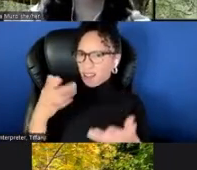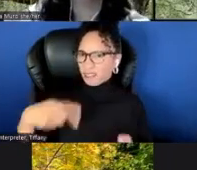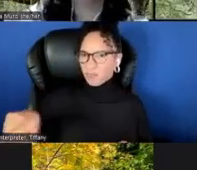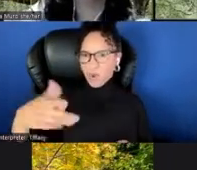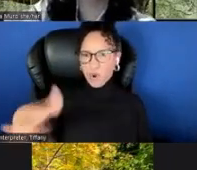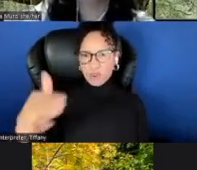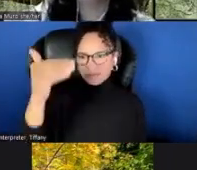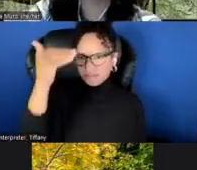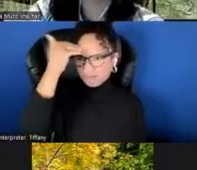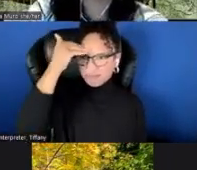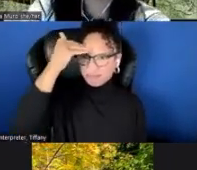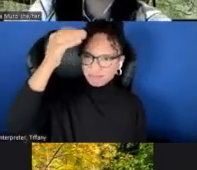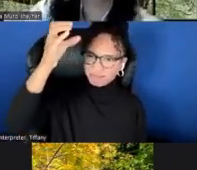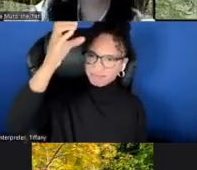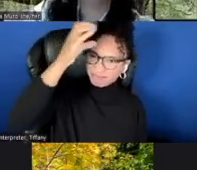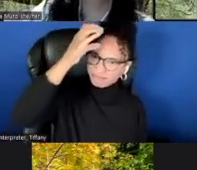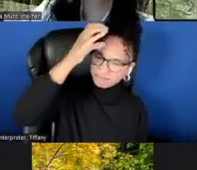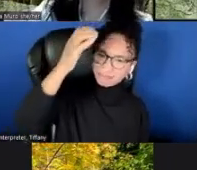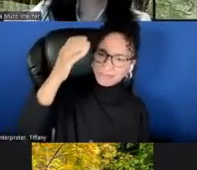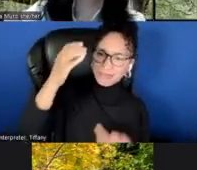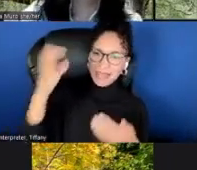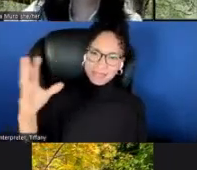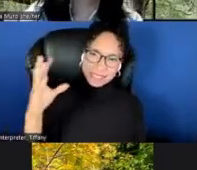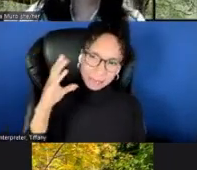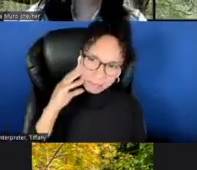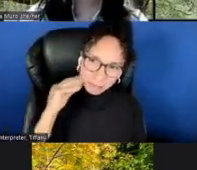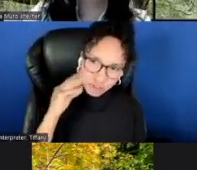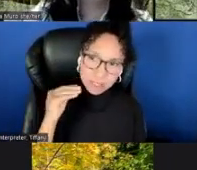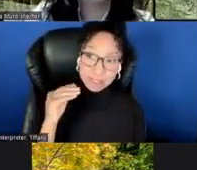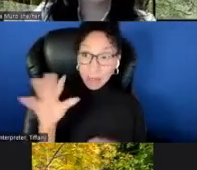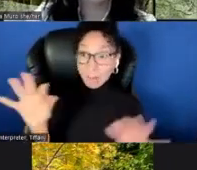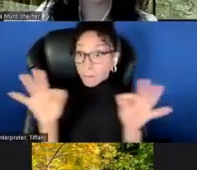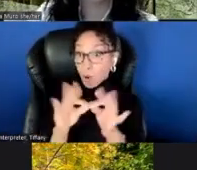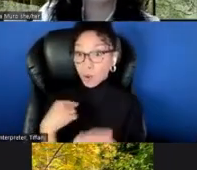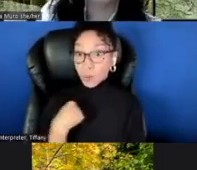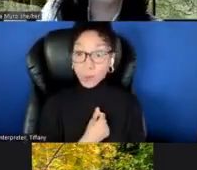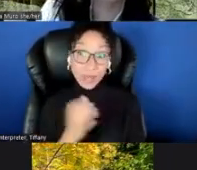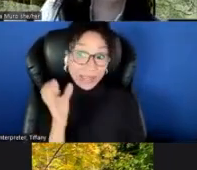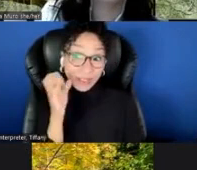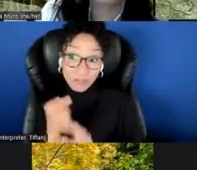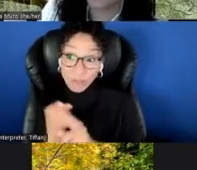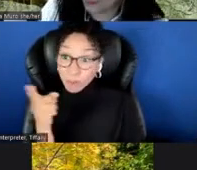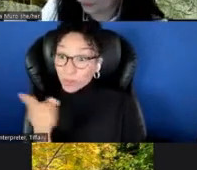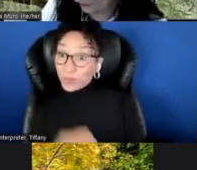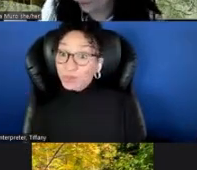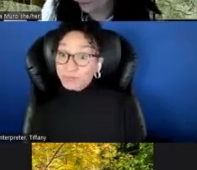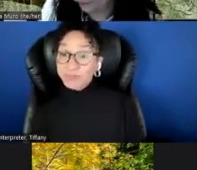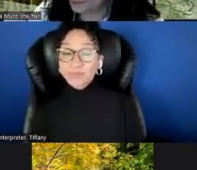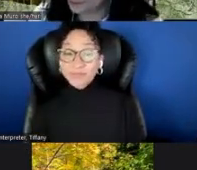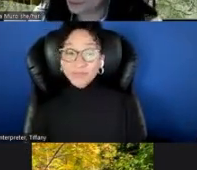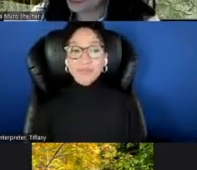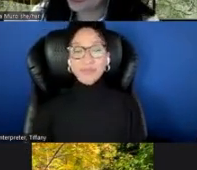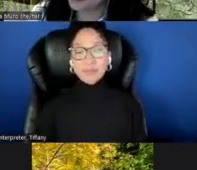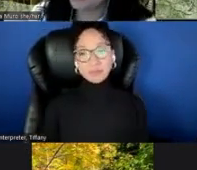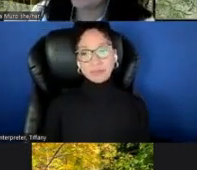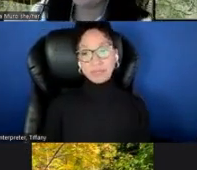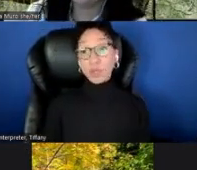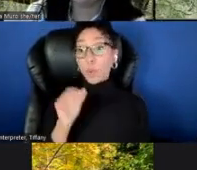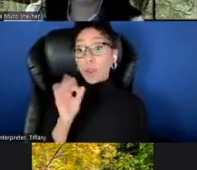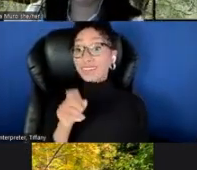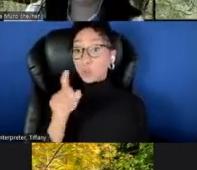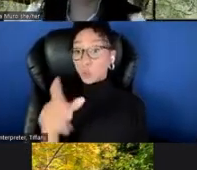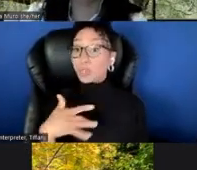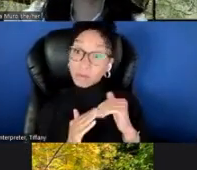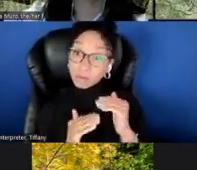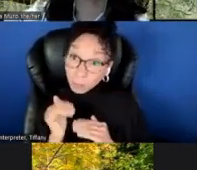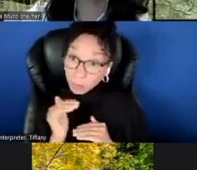really important experiences to share, and we want to hear from you. I want to encourage folks, if it is comfortable for you